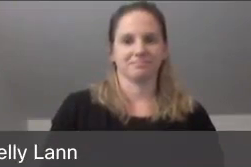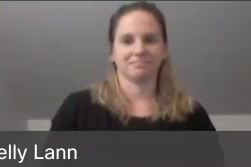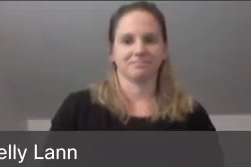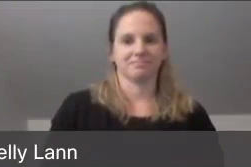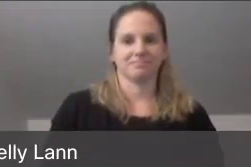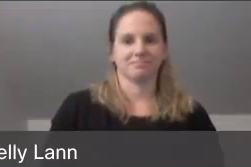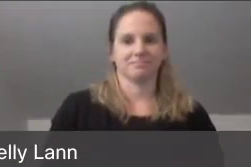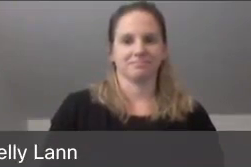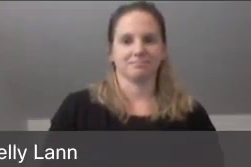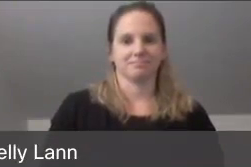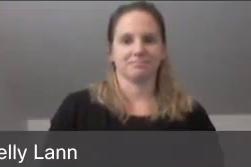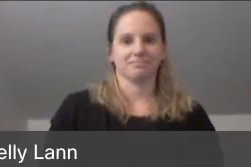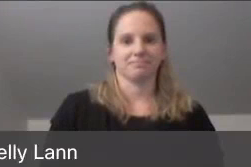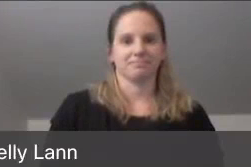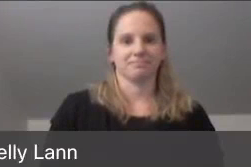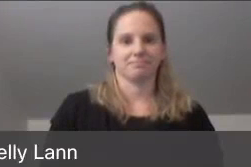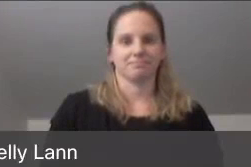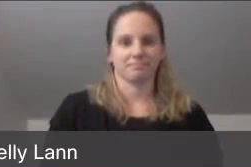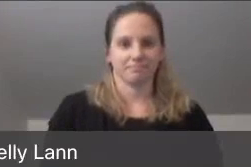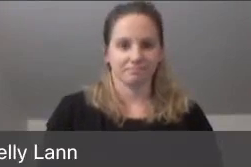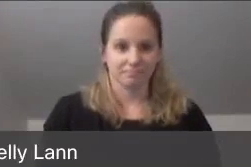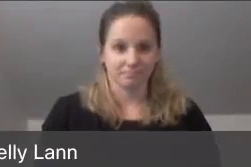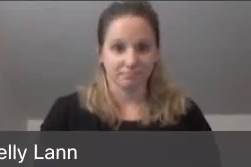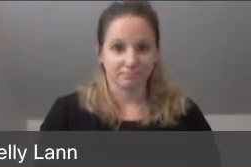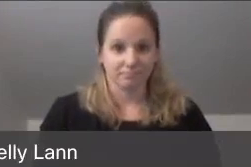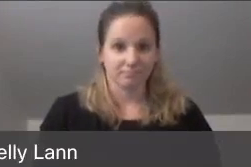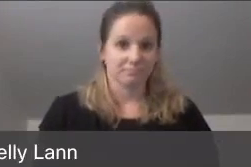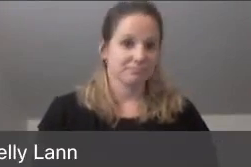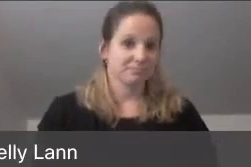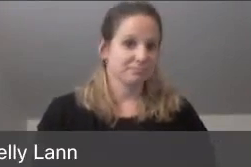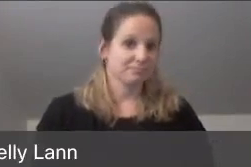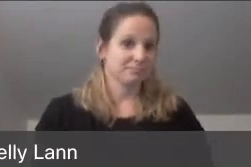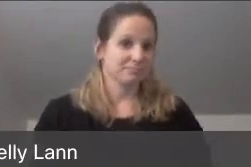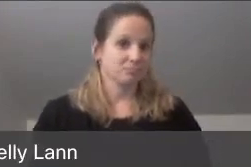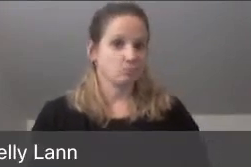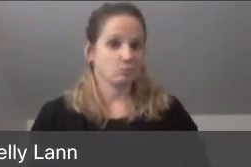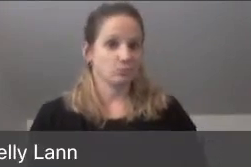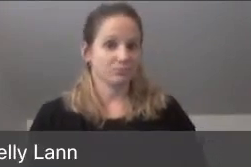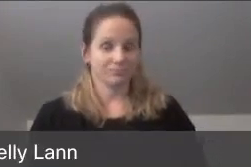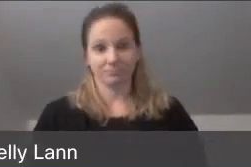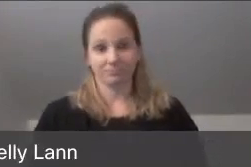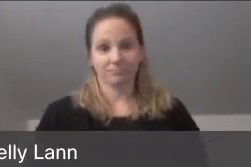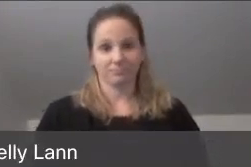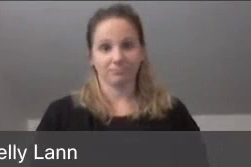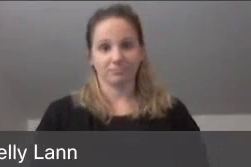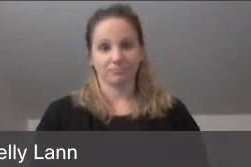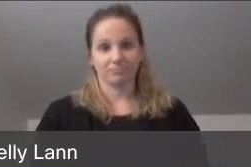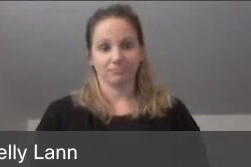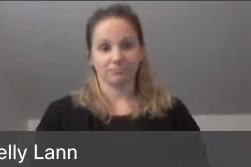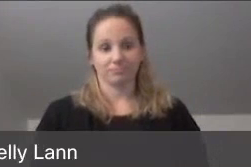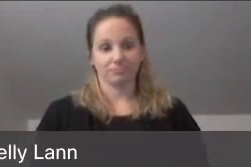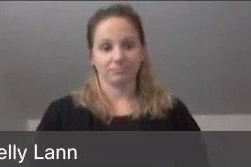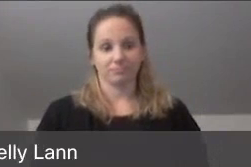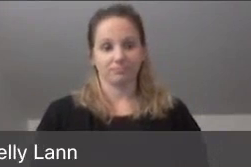about their families, you know about their experiences, you hear their stories, you develop a relationship with them and they with you, and there's